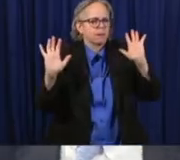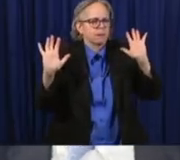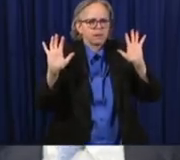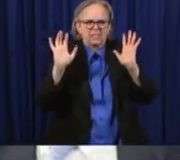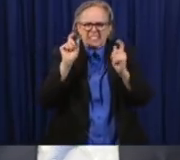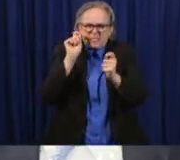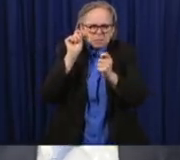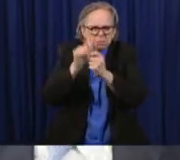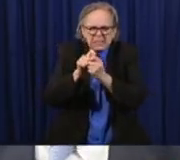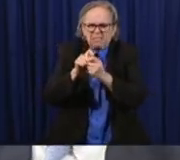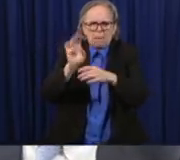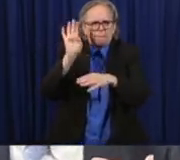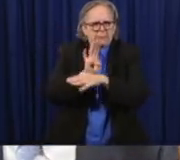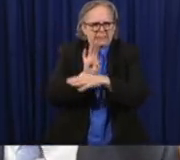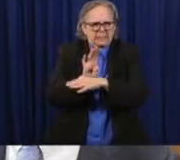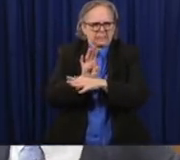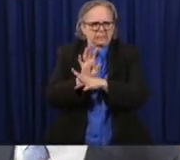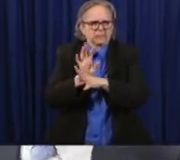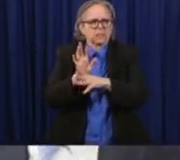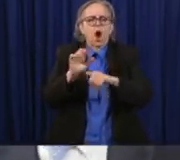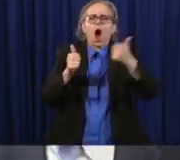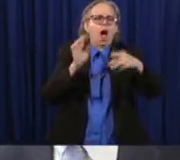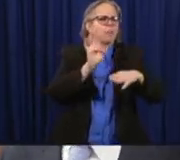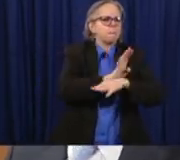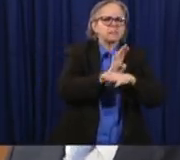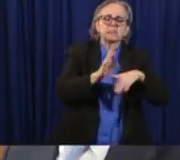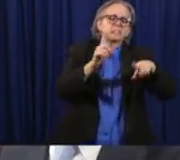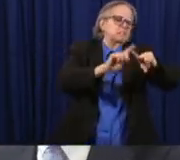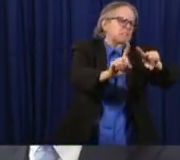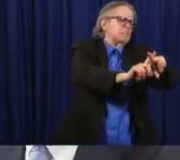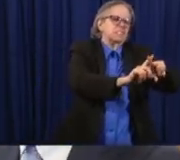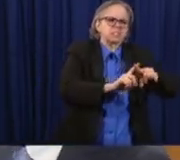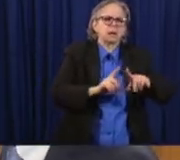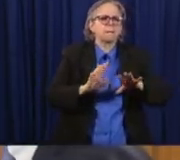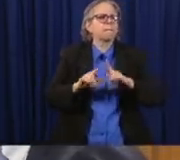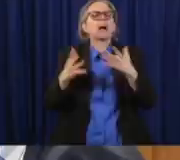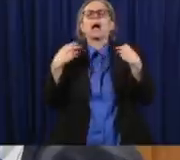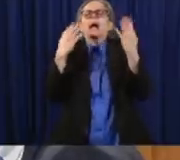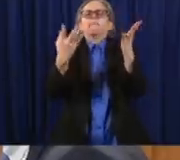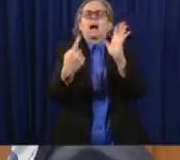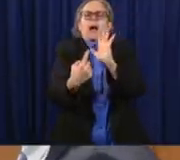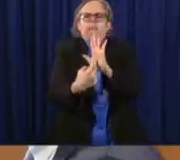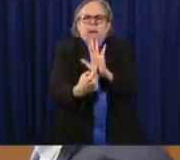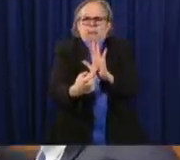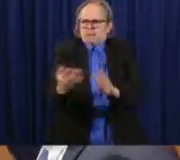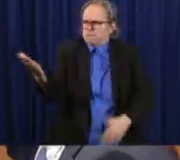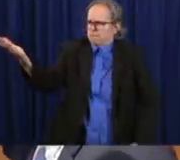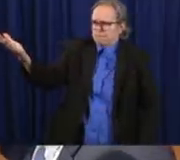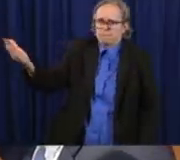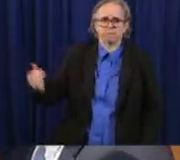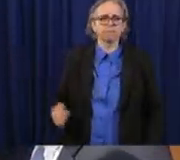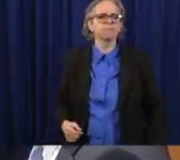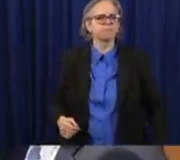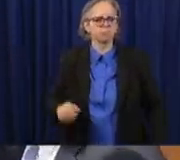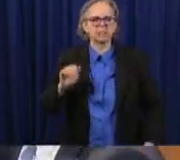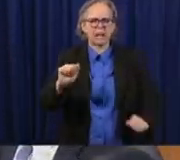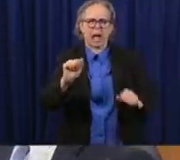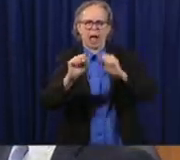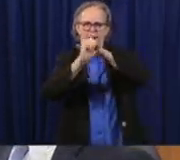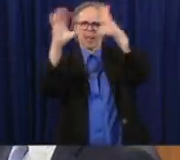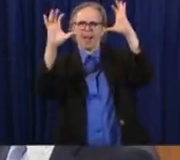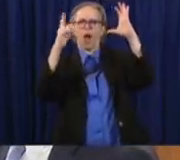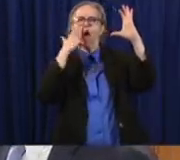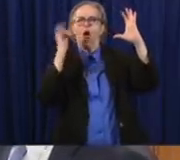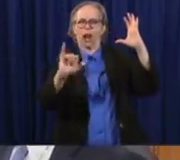other businesses, there may be different things, but this is kind of an example of what you could put together.